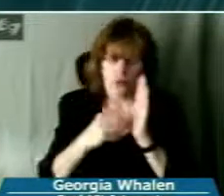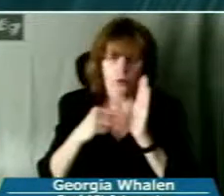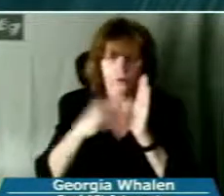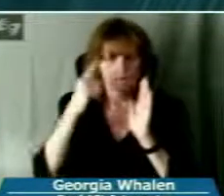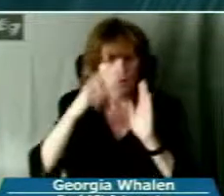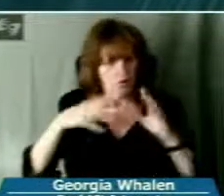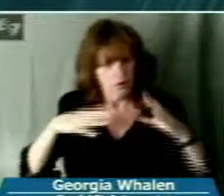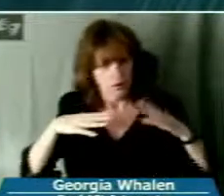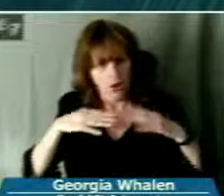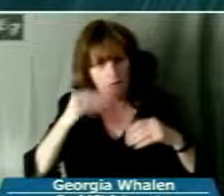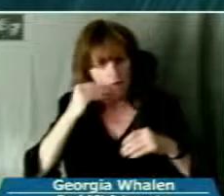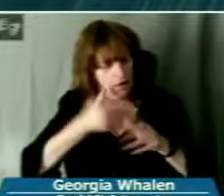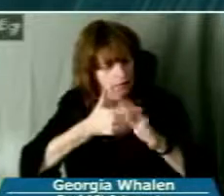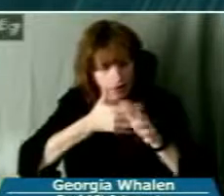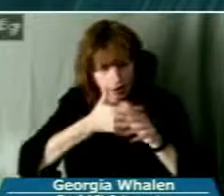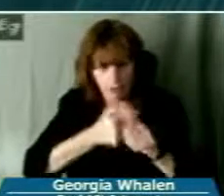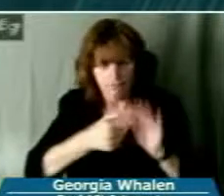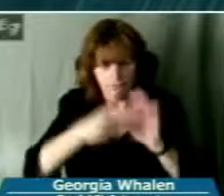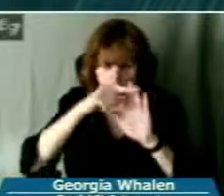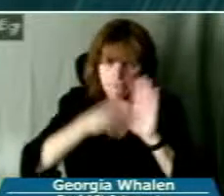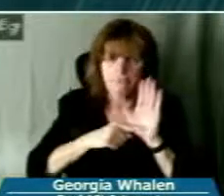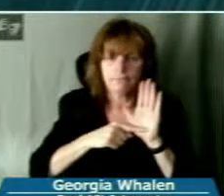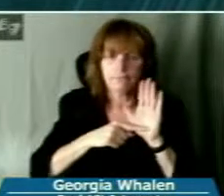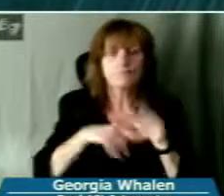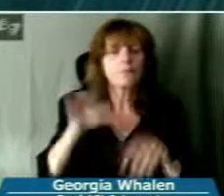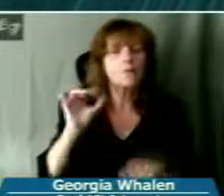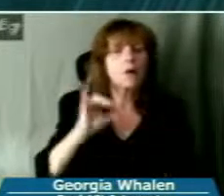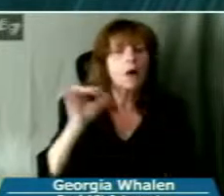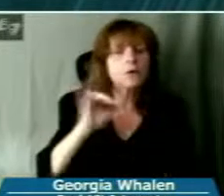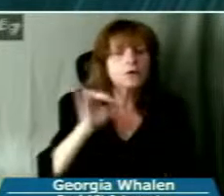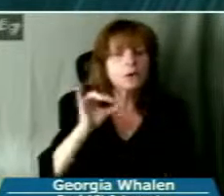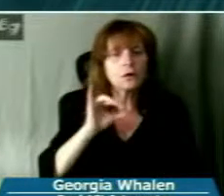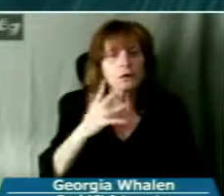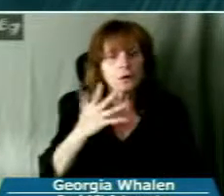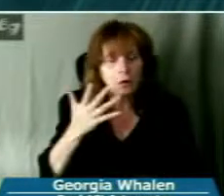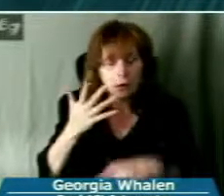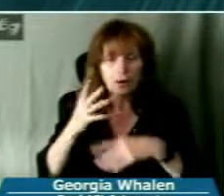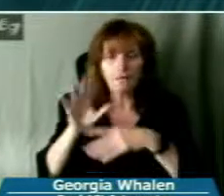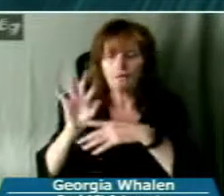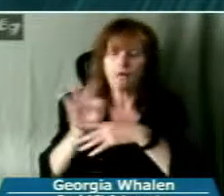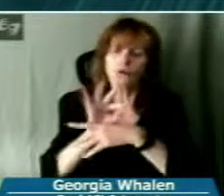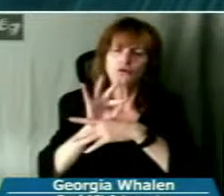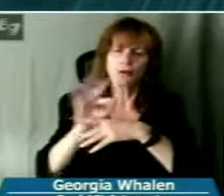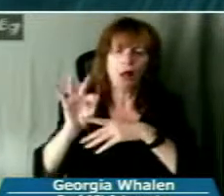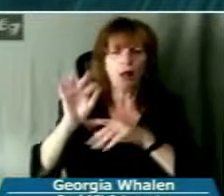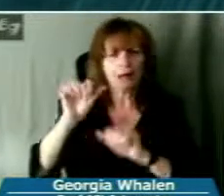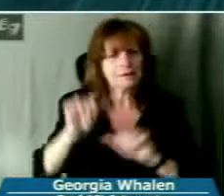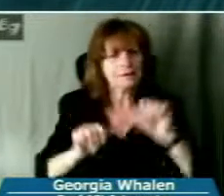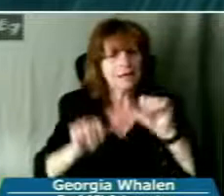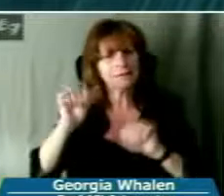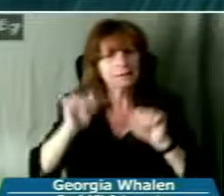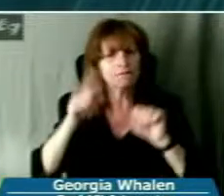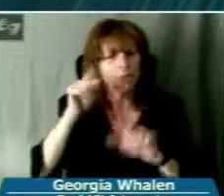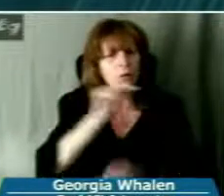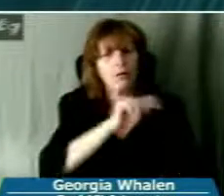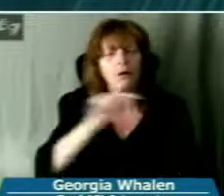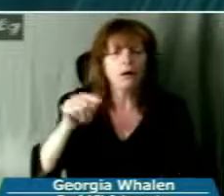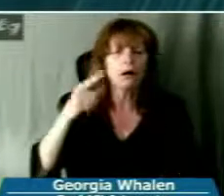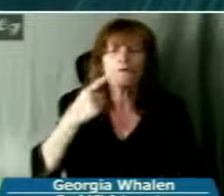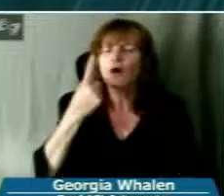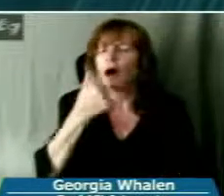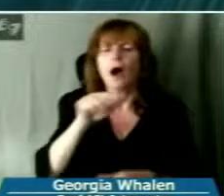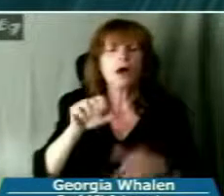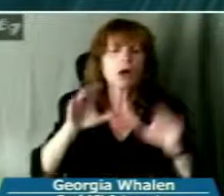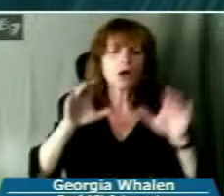The completion of functional assessments, again, for congregate settings deemed high risk in the early